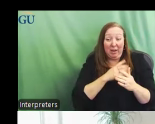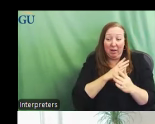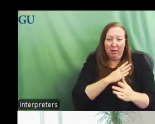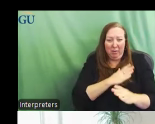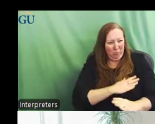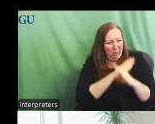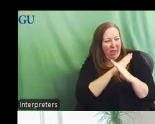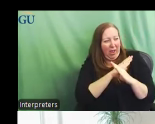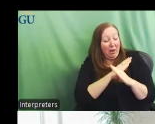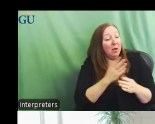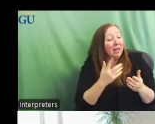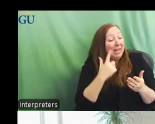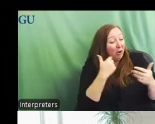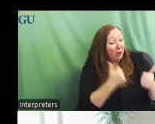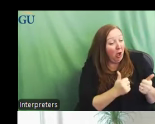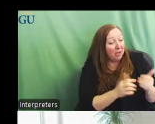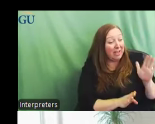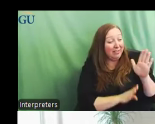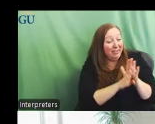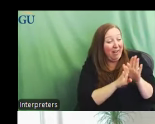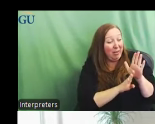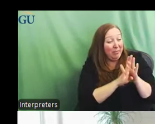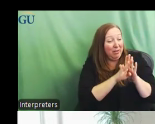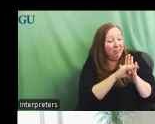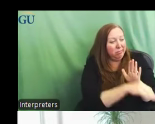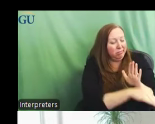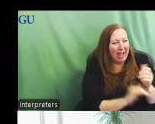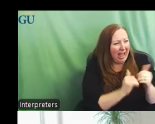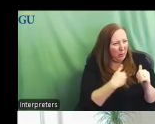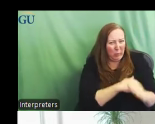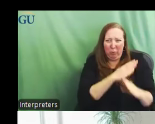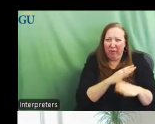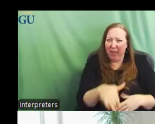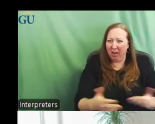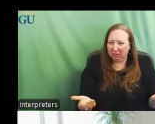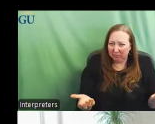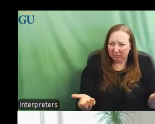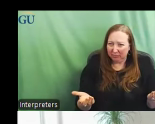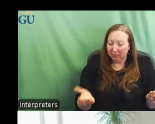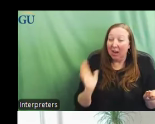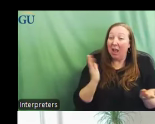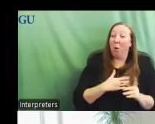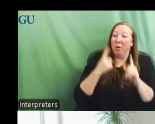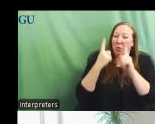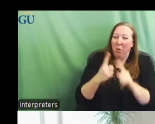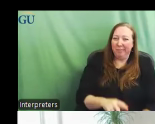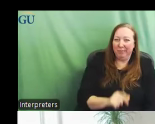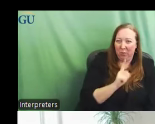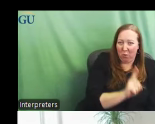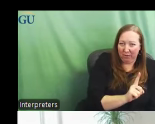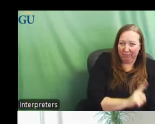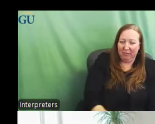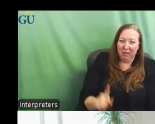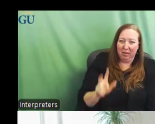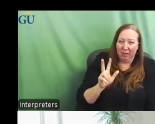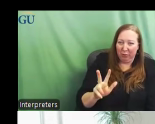hearing loss in development of young children. And to do this, we have the goal, the 136 goal of screening all infants